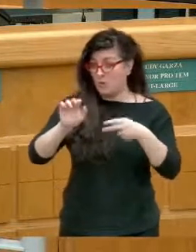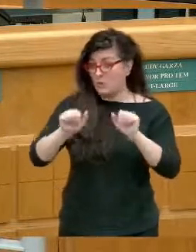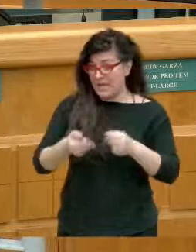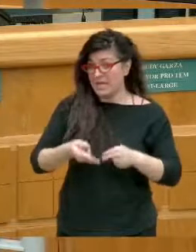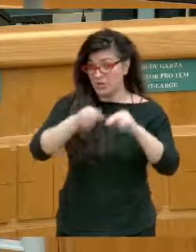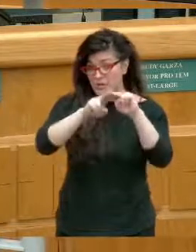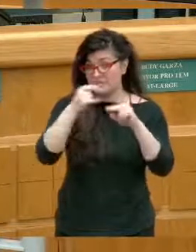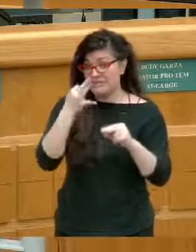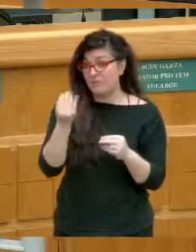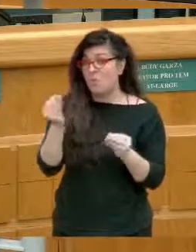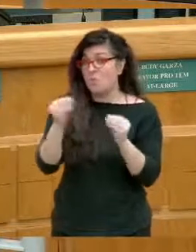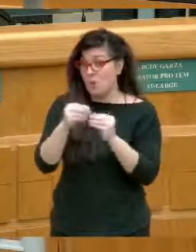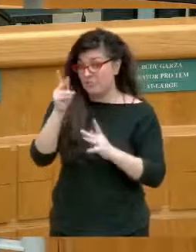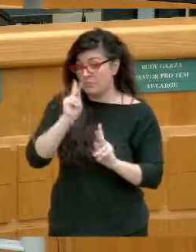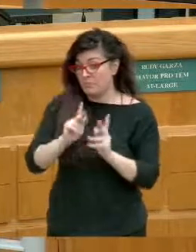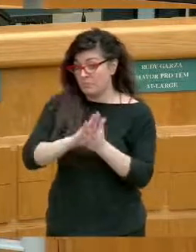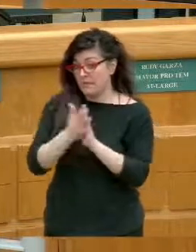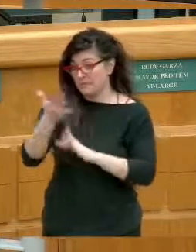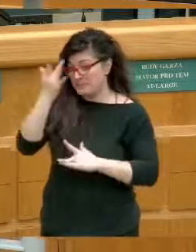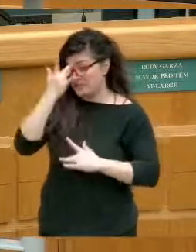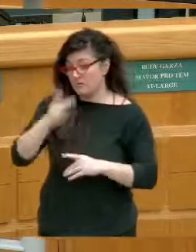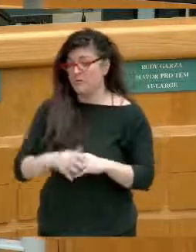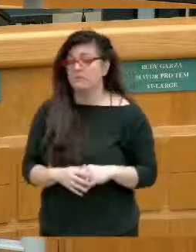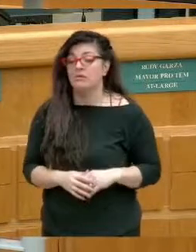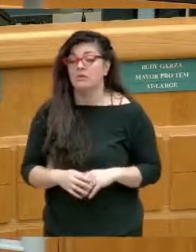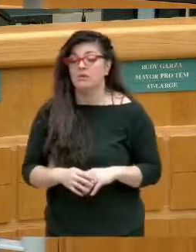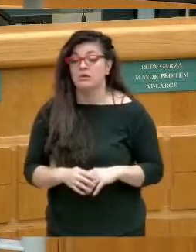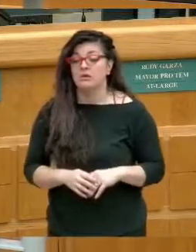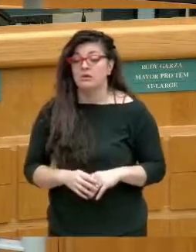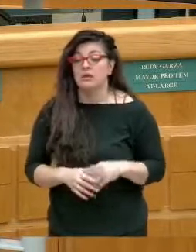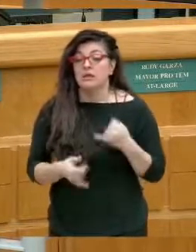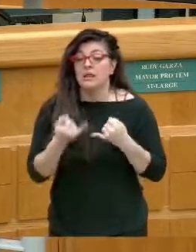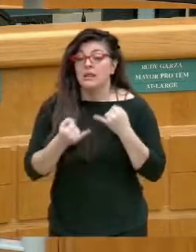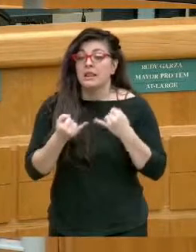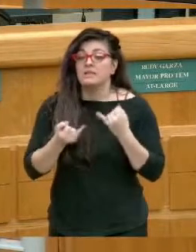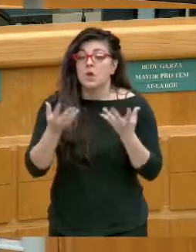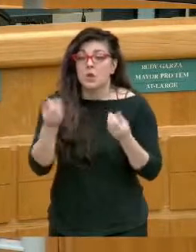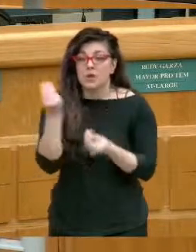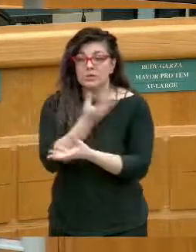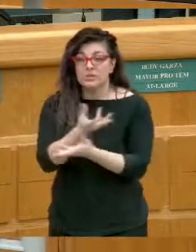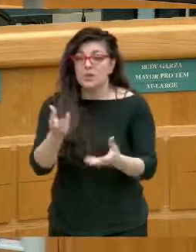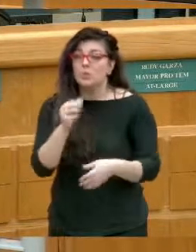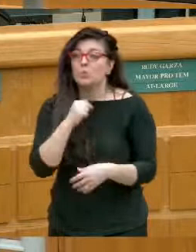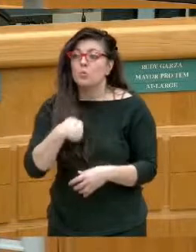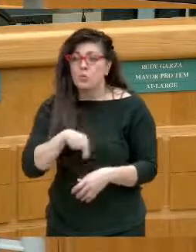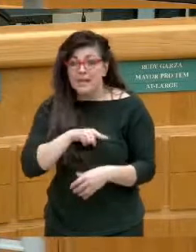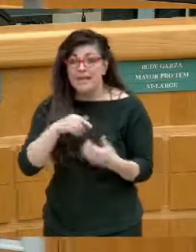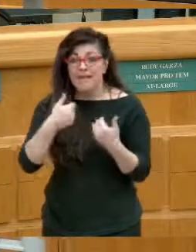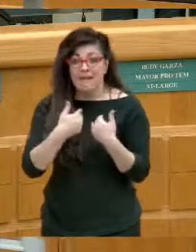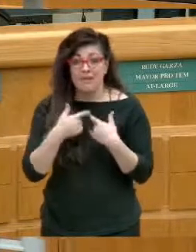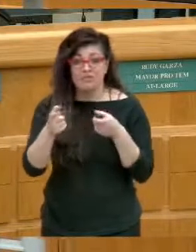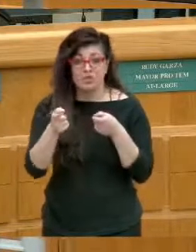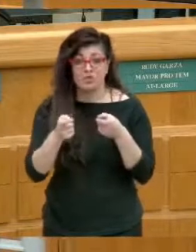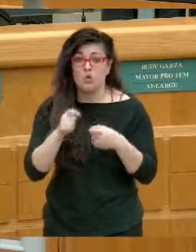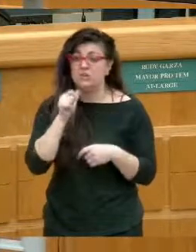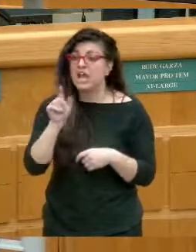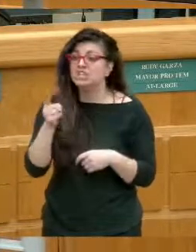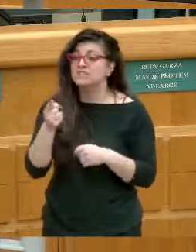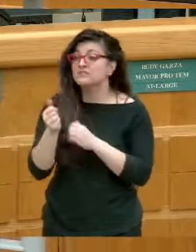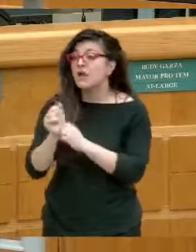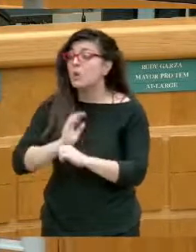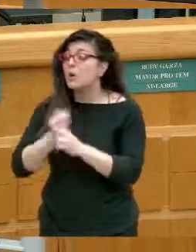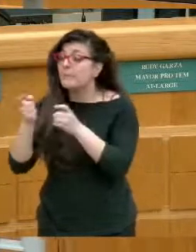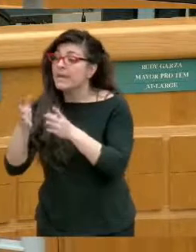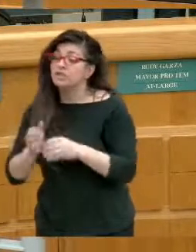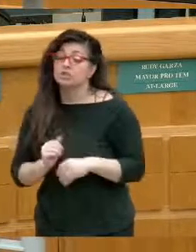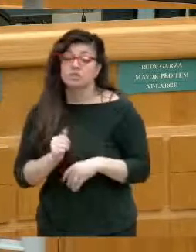And the last thing I think is important to say is that we have a lot of control. And it's not just our managers, it's not just our bosses, it's not just the